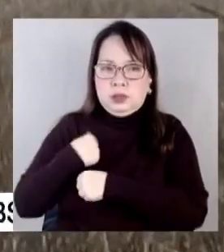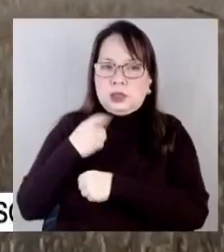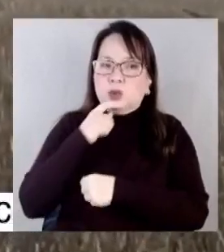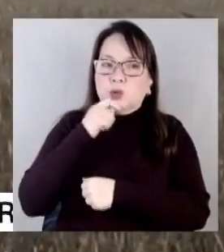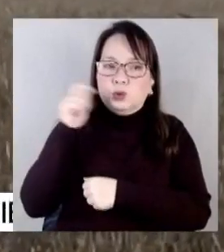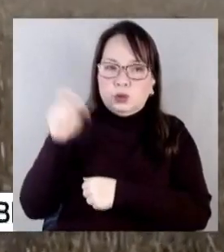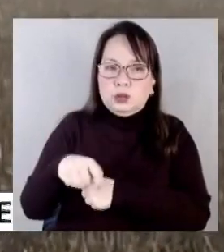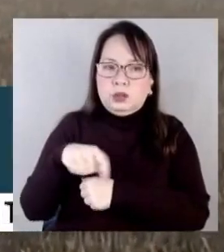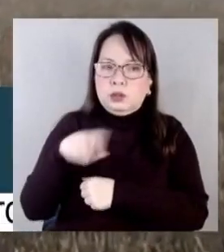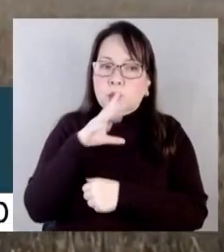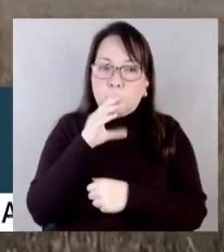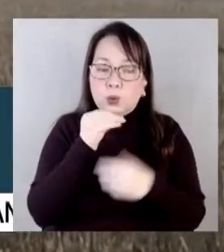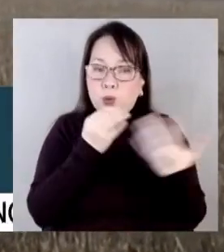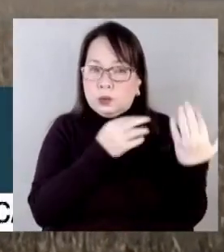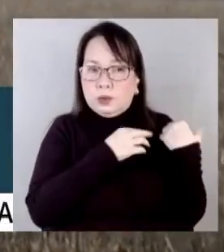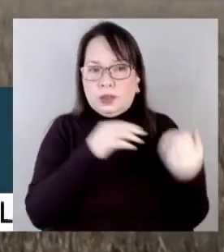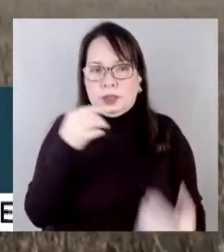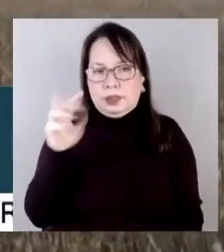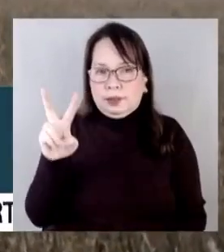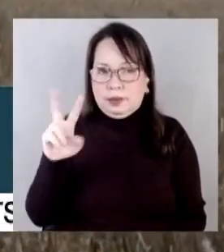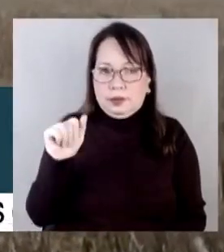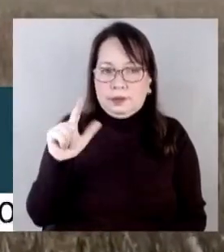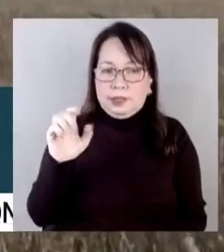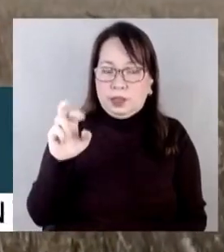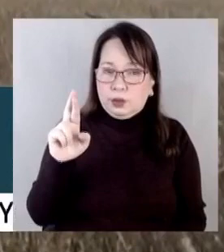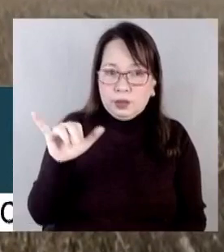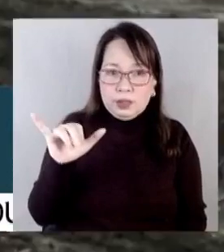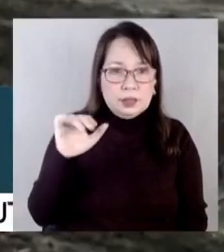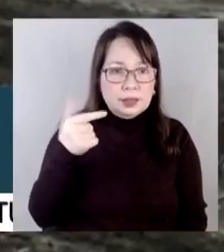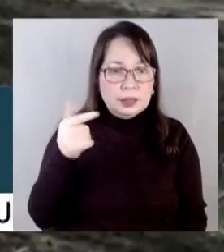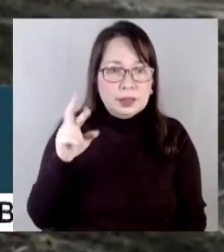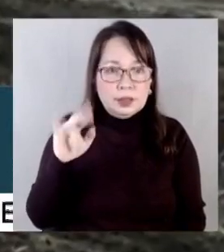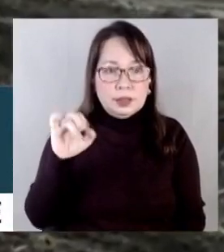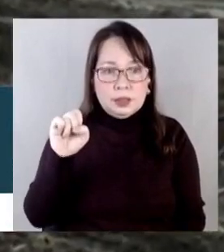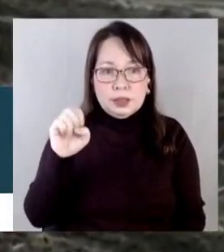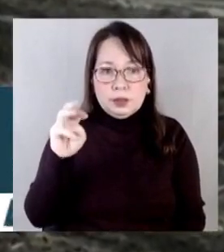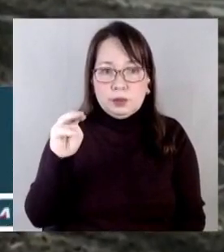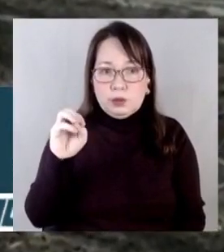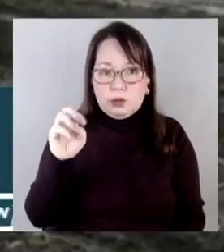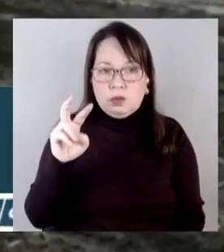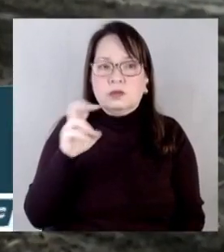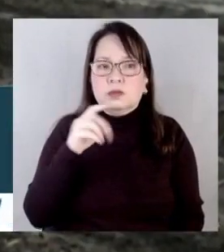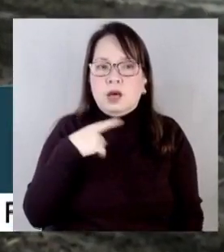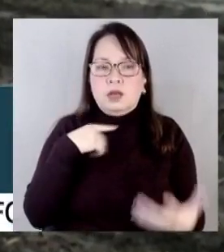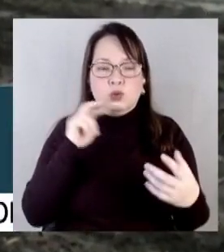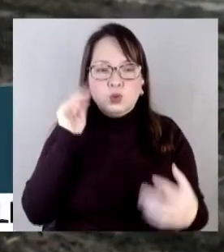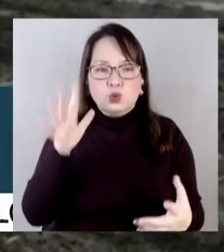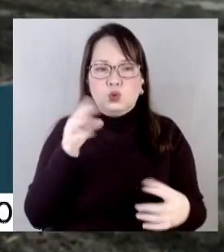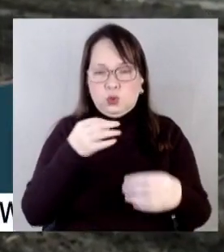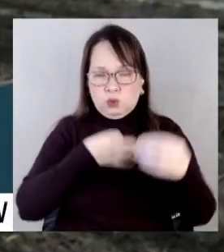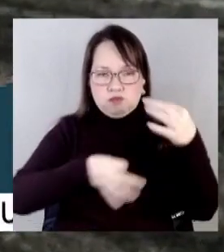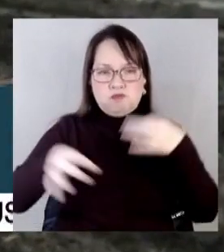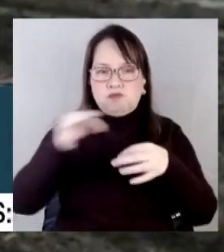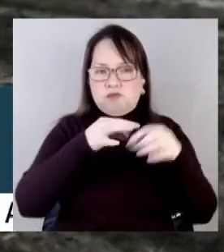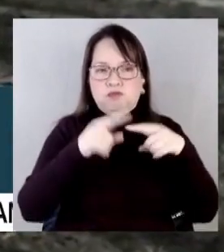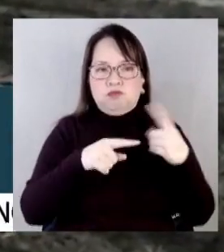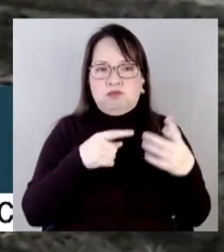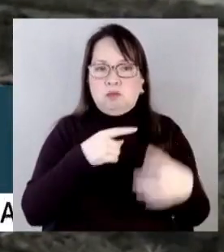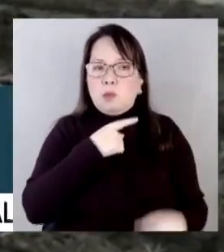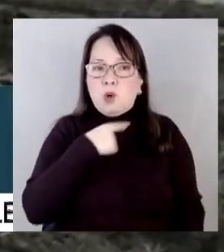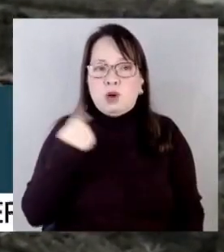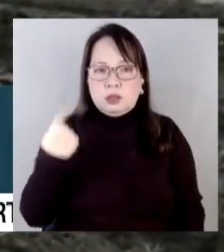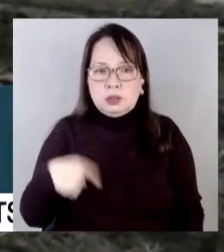staff, Valery Gerasimov. This is the latest shakeup in Moscow's military leadership as Russia continues to face stiff resistance